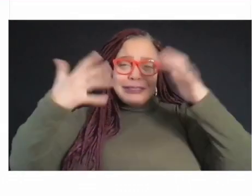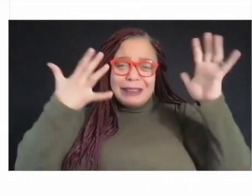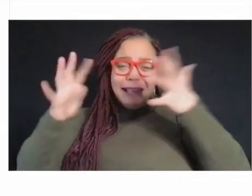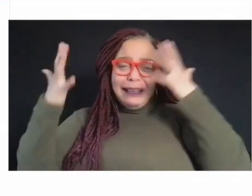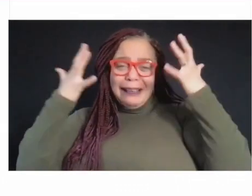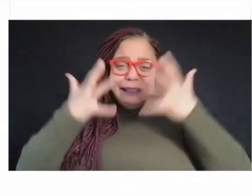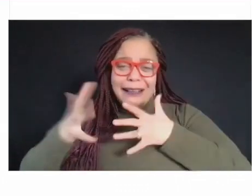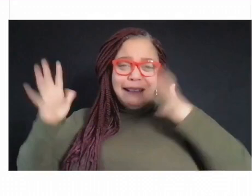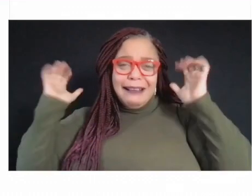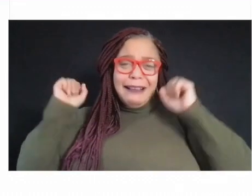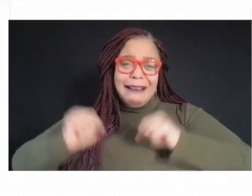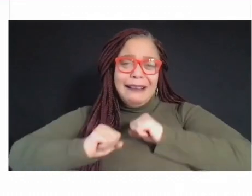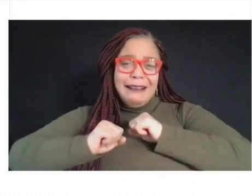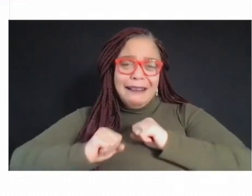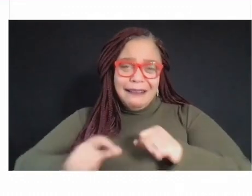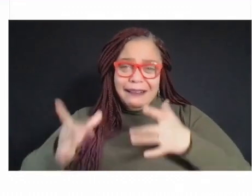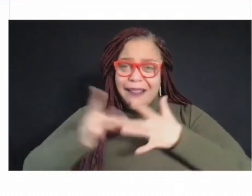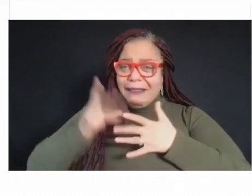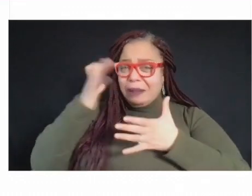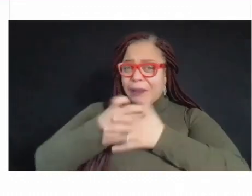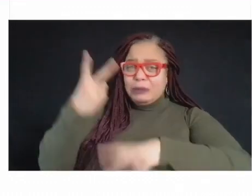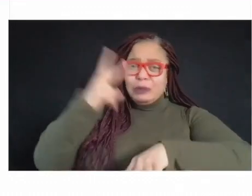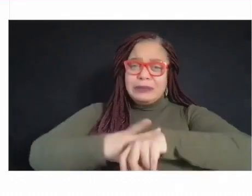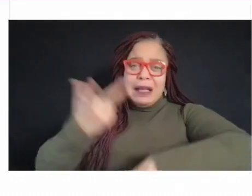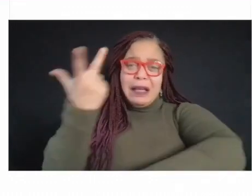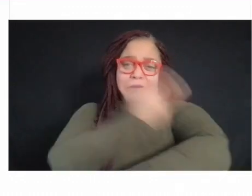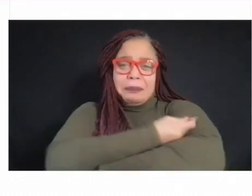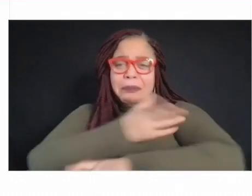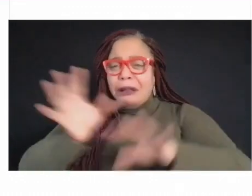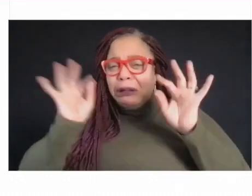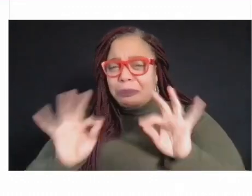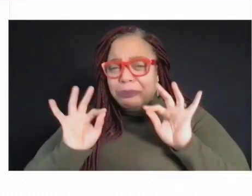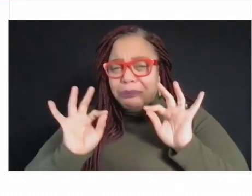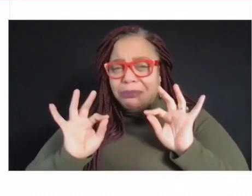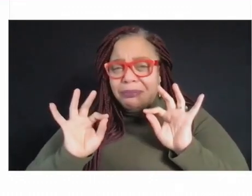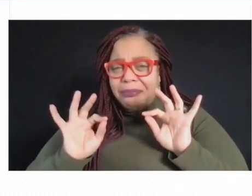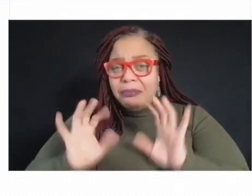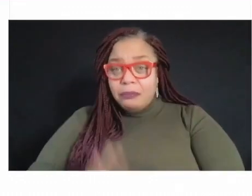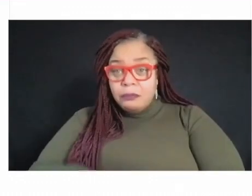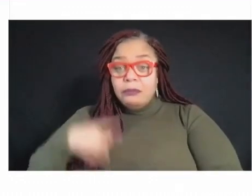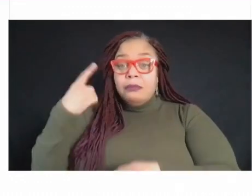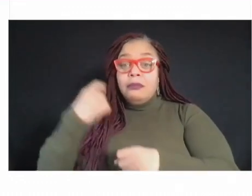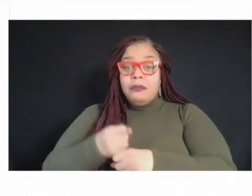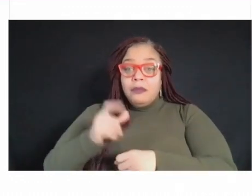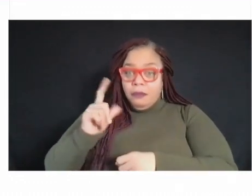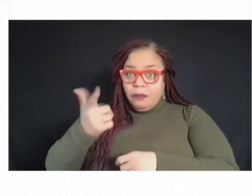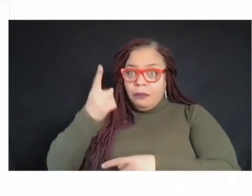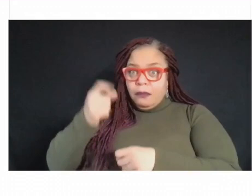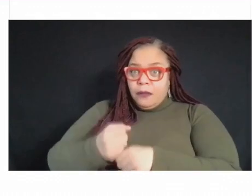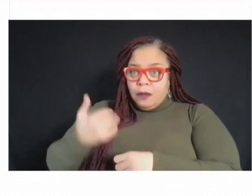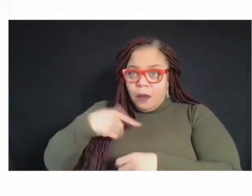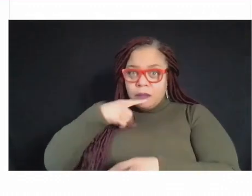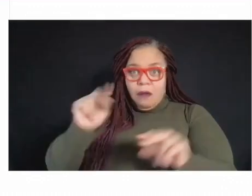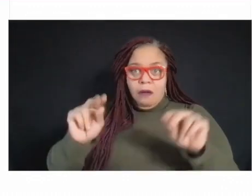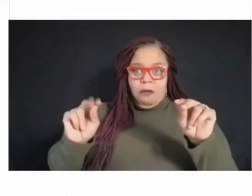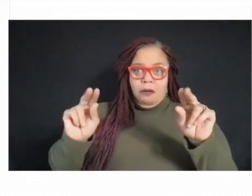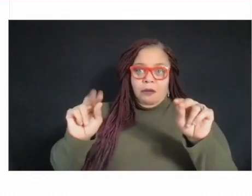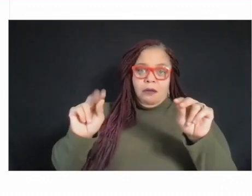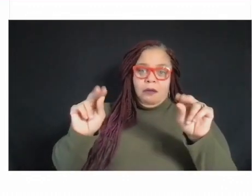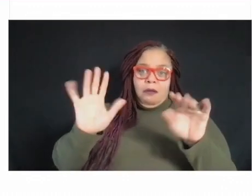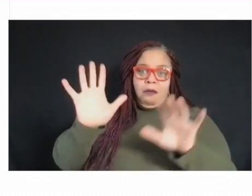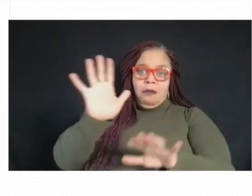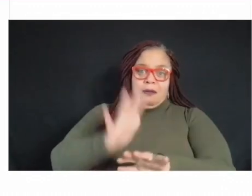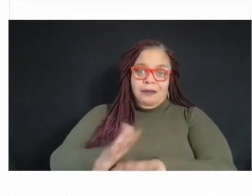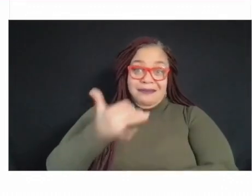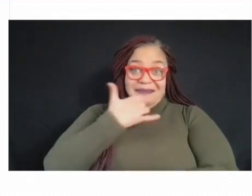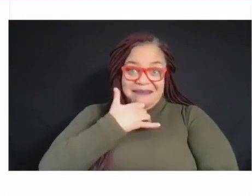now that we had many of our talking heads in the science world out there saying, look, we're down from this January peak, cases are coming down, so many people